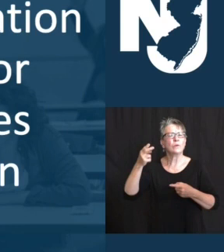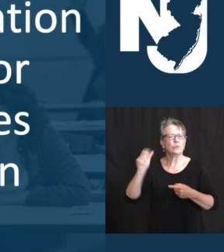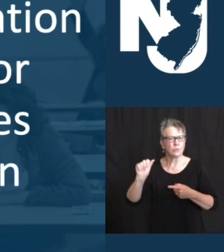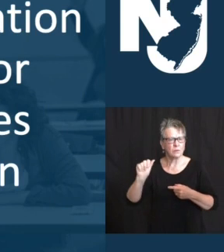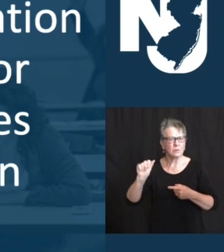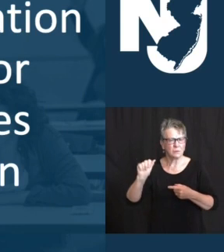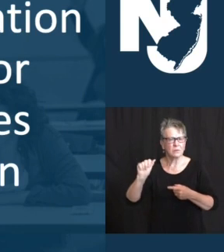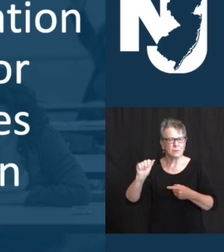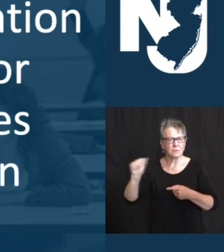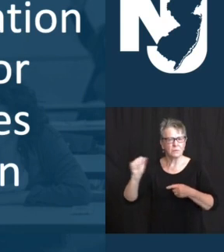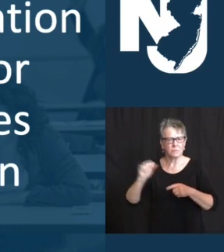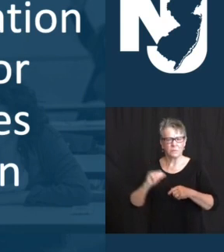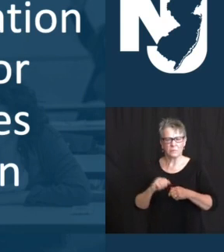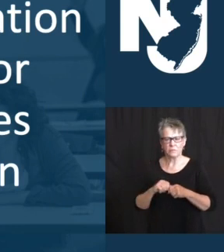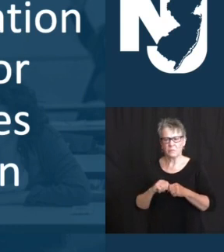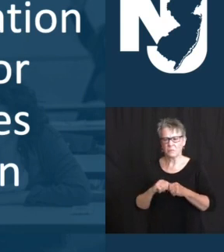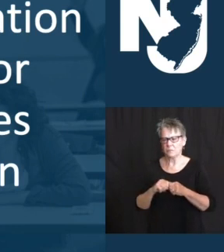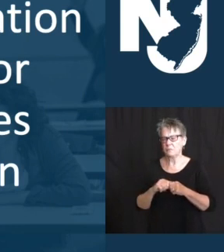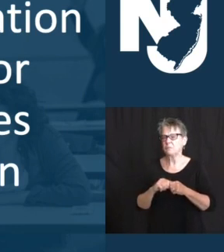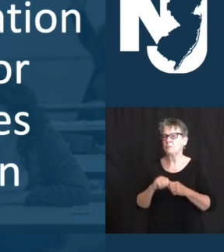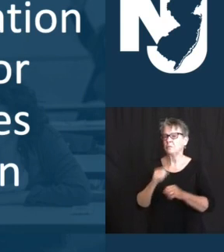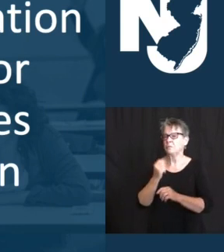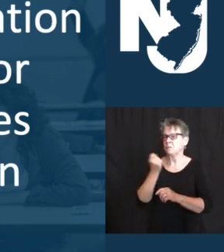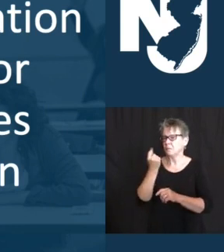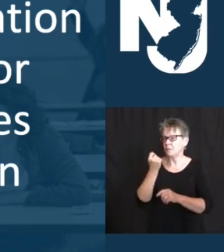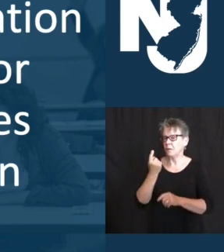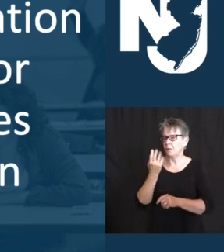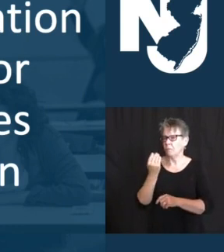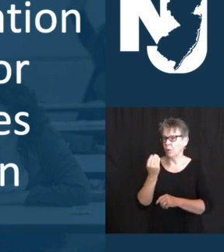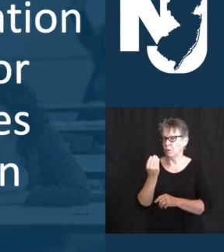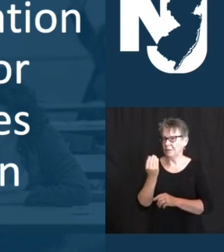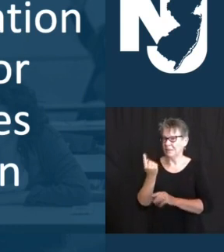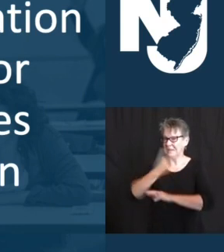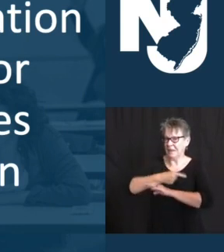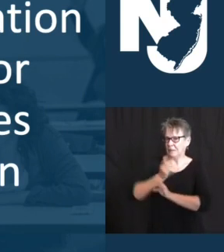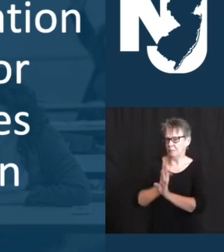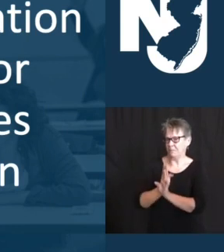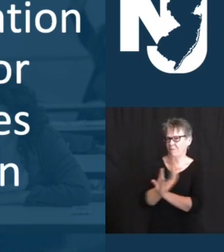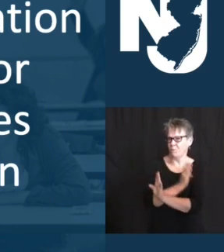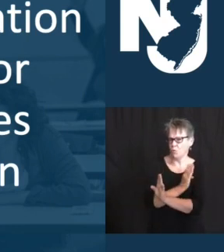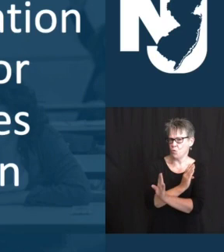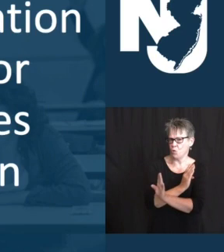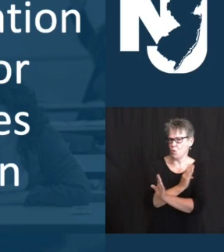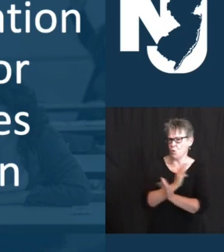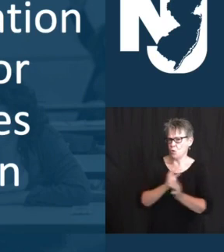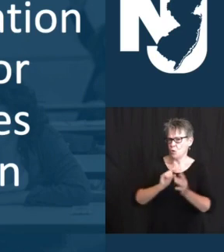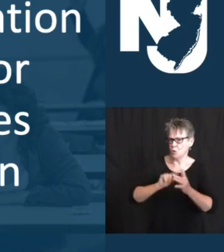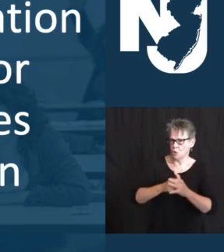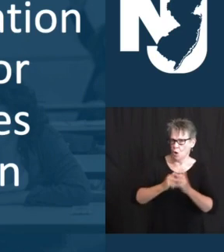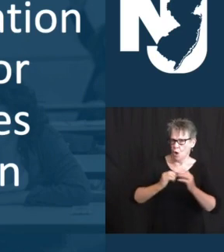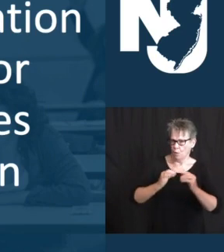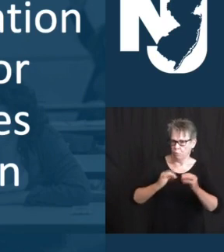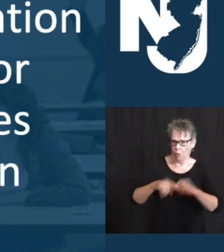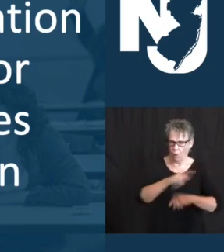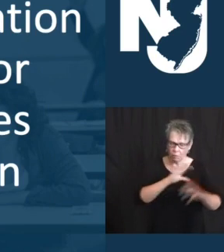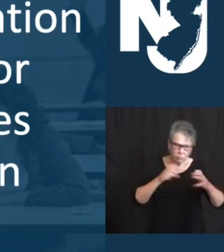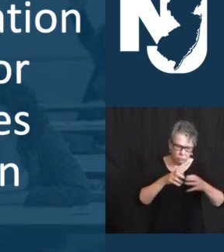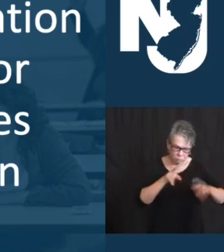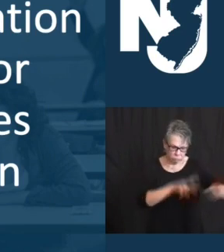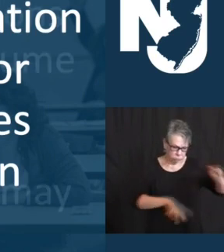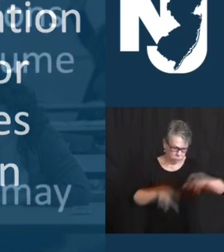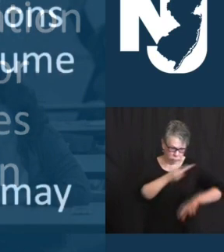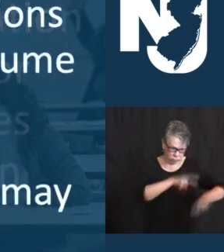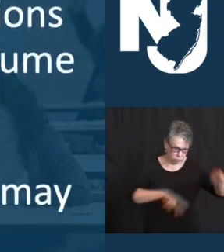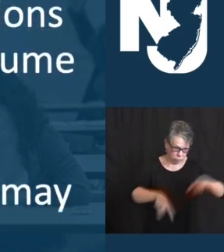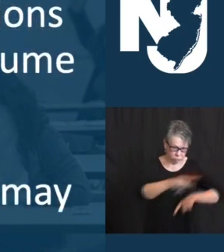and consultation with, naturally, the Department of Health, Judy and her team. Alongside this guidance today, I will be